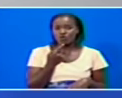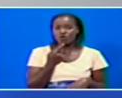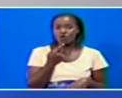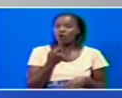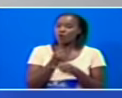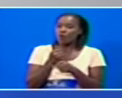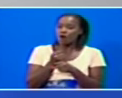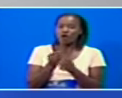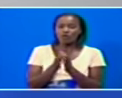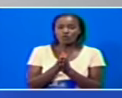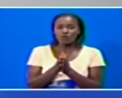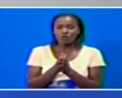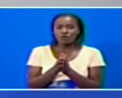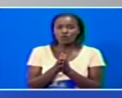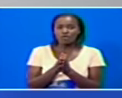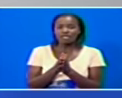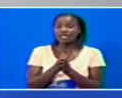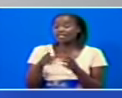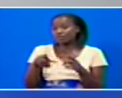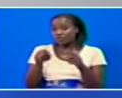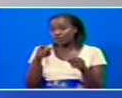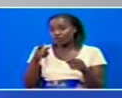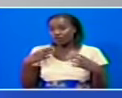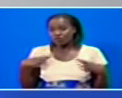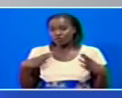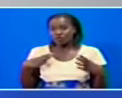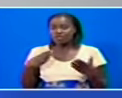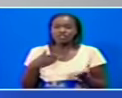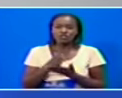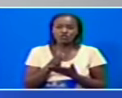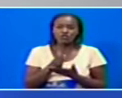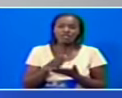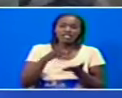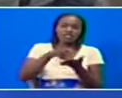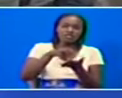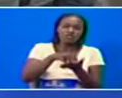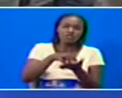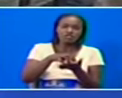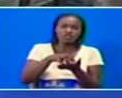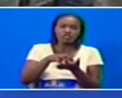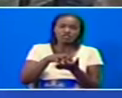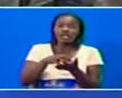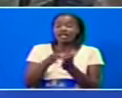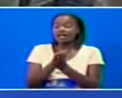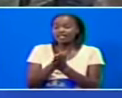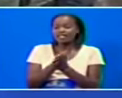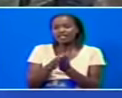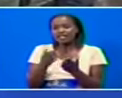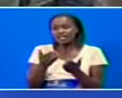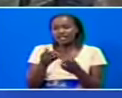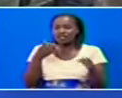who work with the business people who are going to ensure that the conditions for the emergence of the